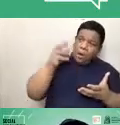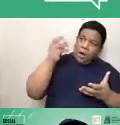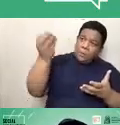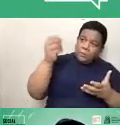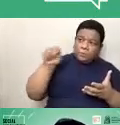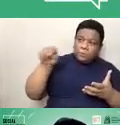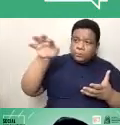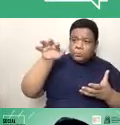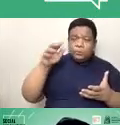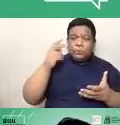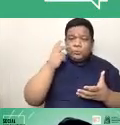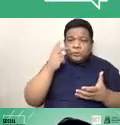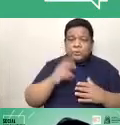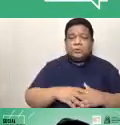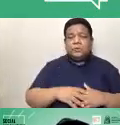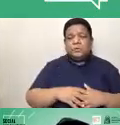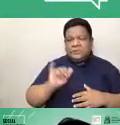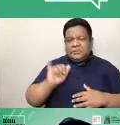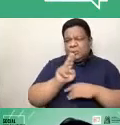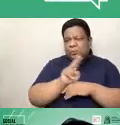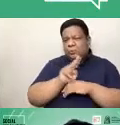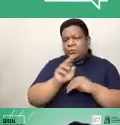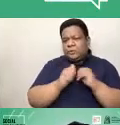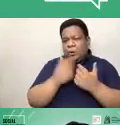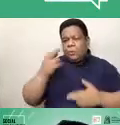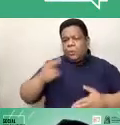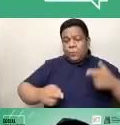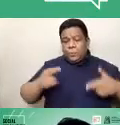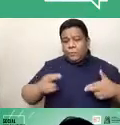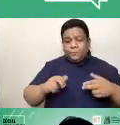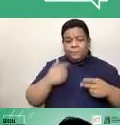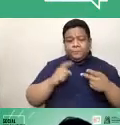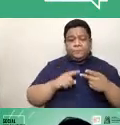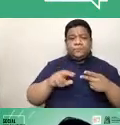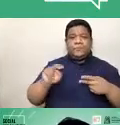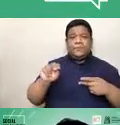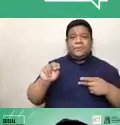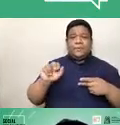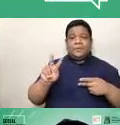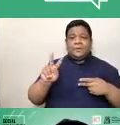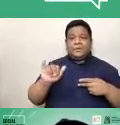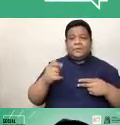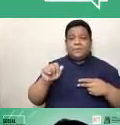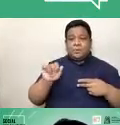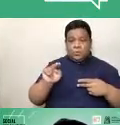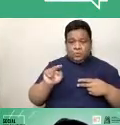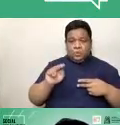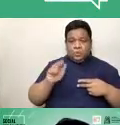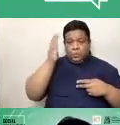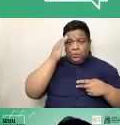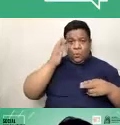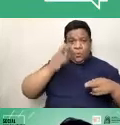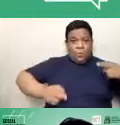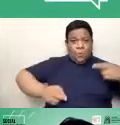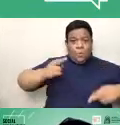And that's ways that robots are being used. Other functions is navigation. Robots that have the ability